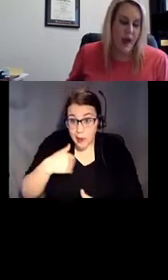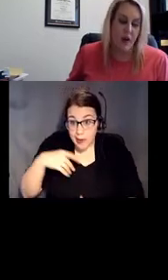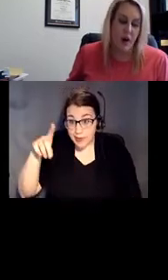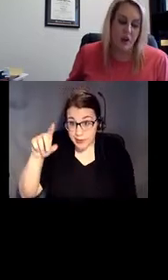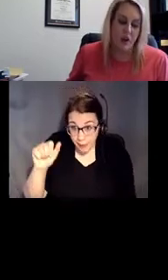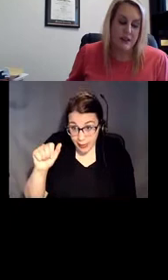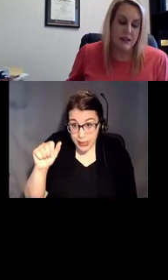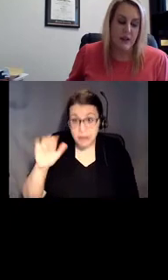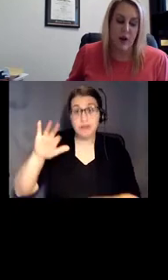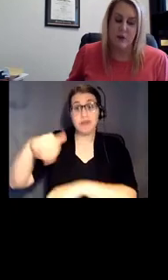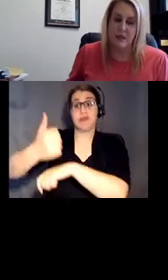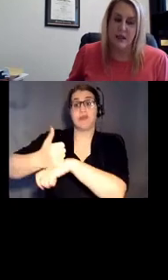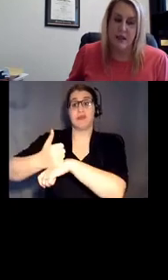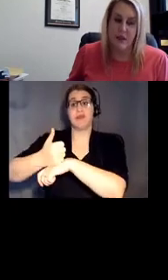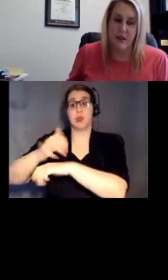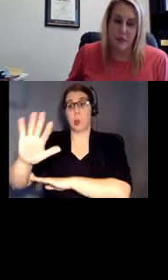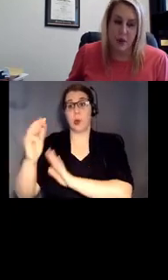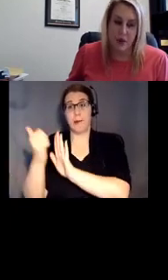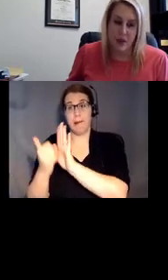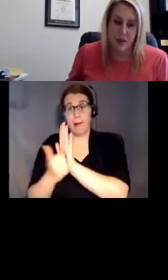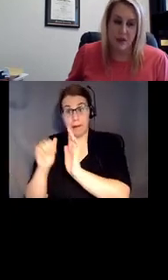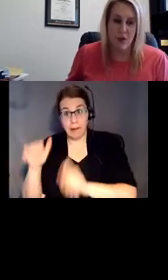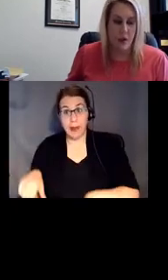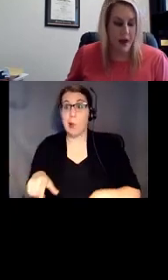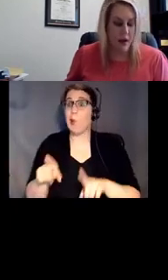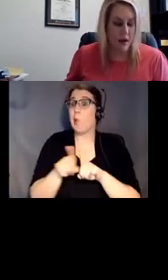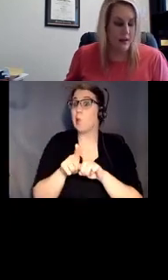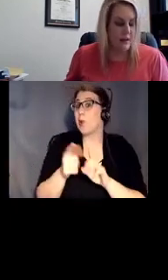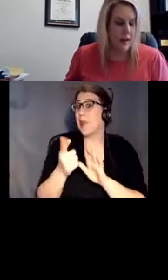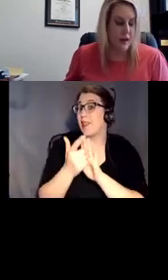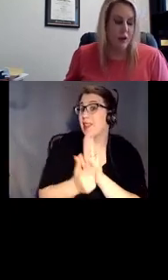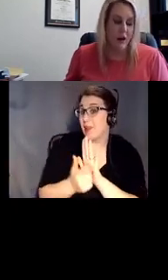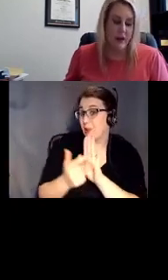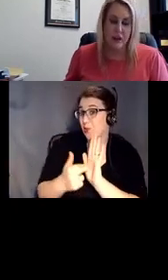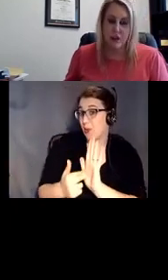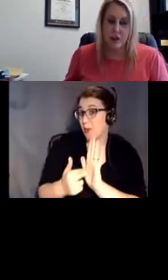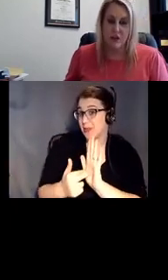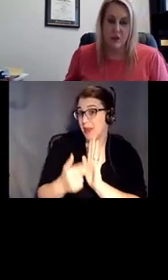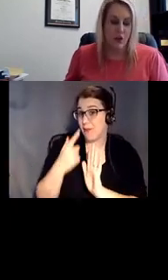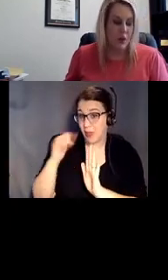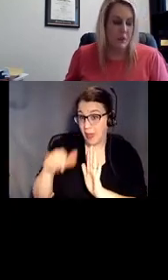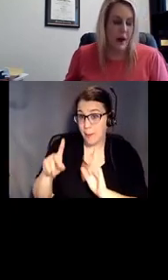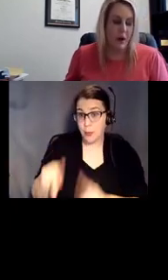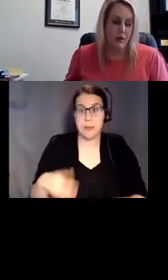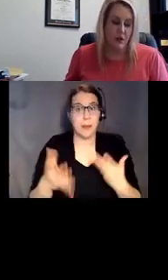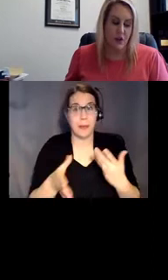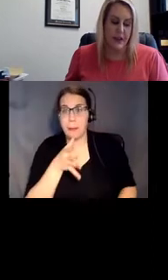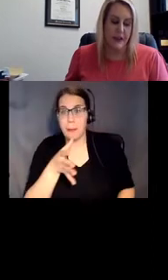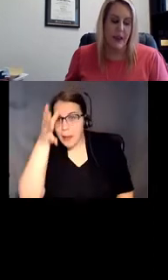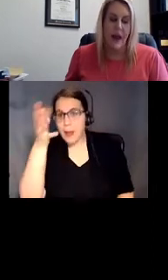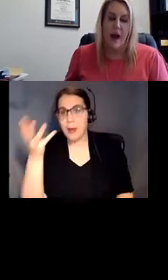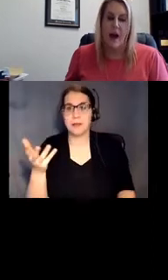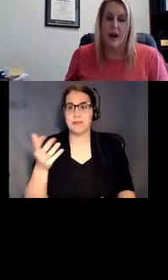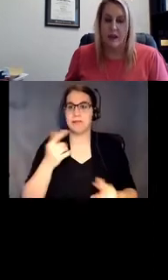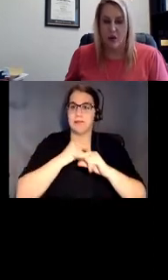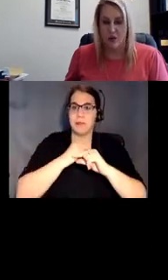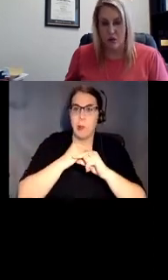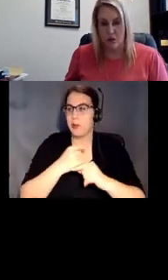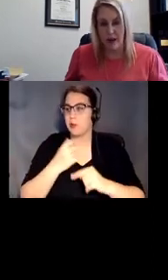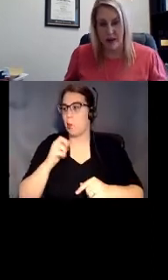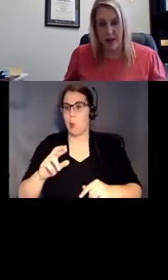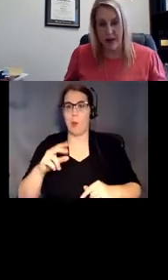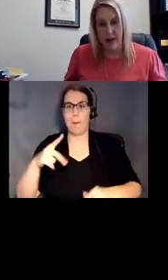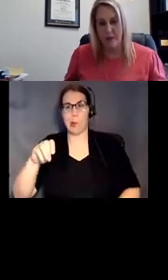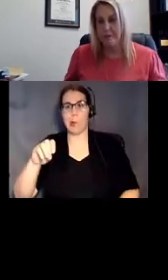also an authorized legal representative of that person. So a parent, guardian, conservator, or a power of attorney can